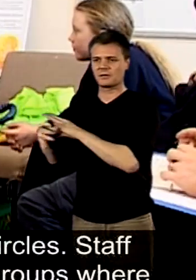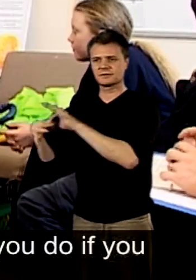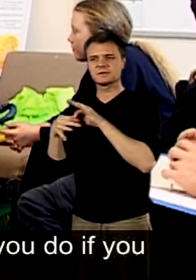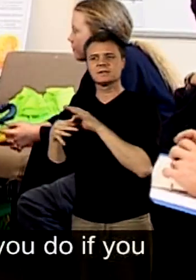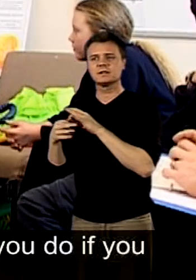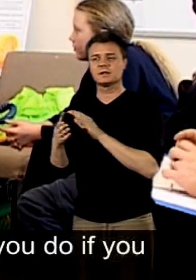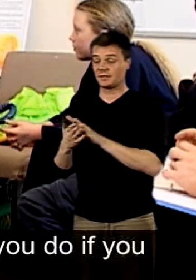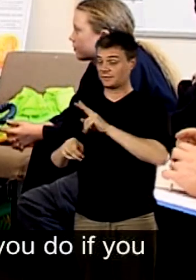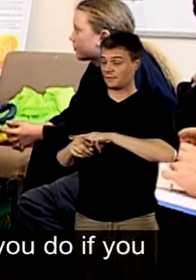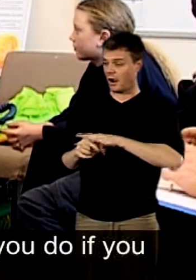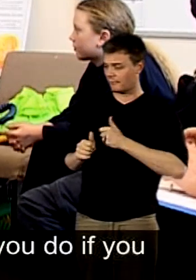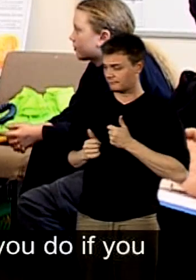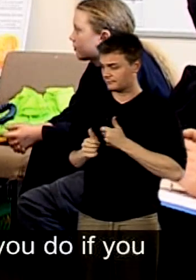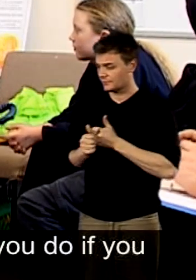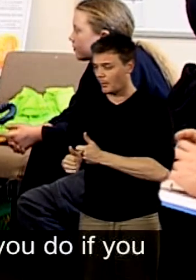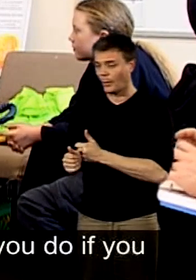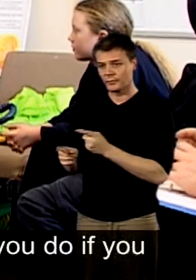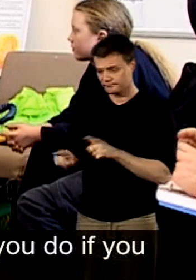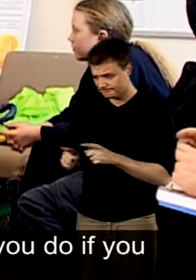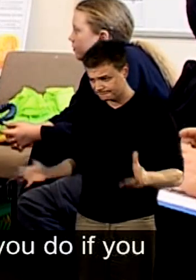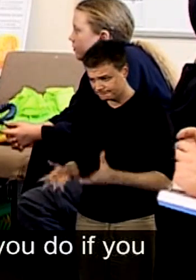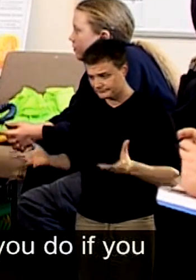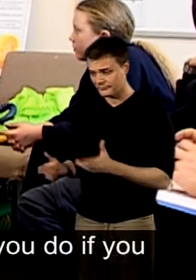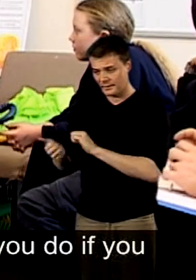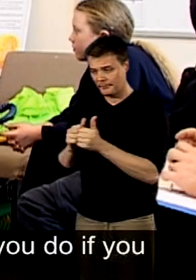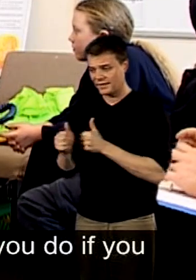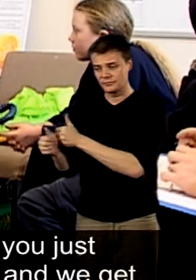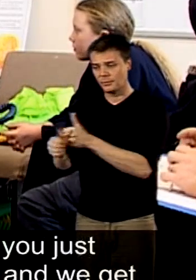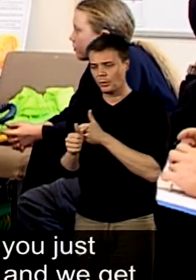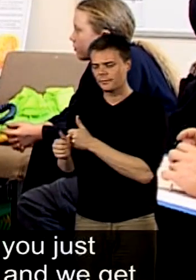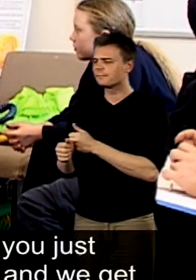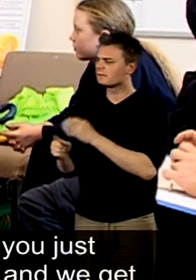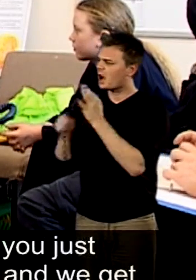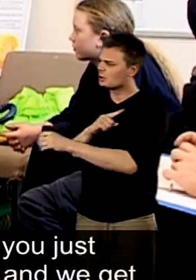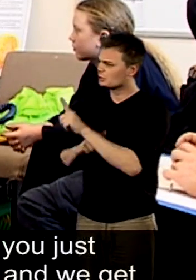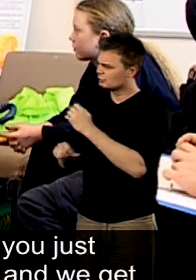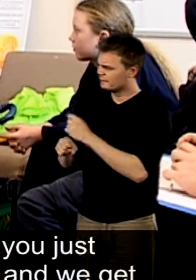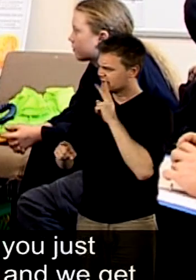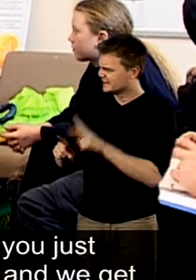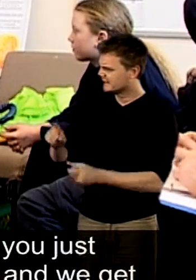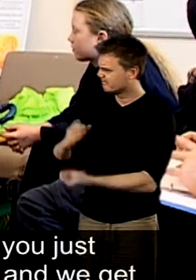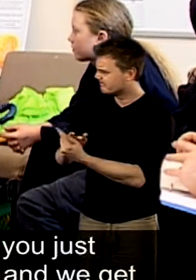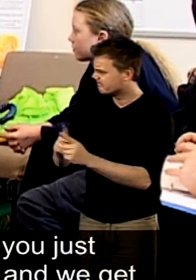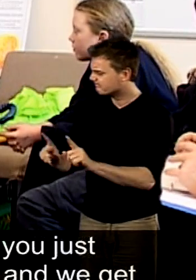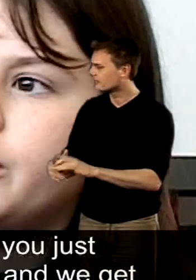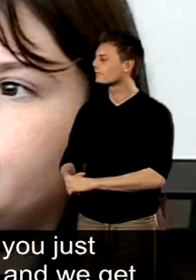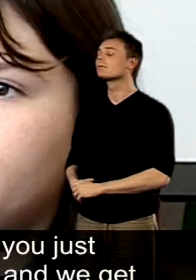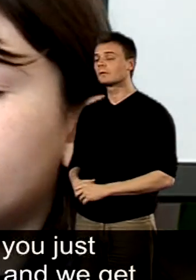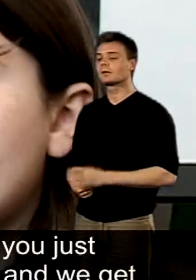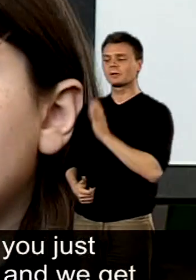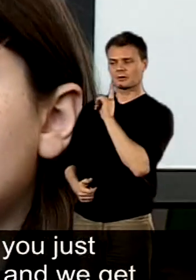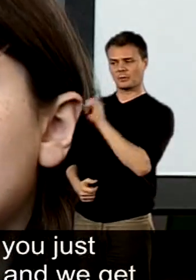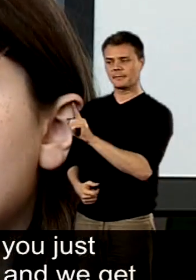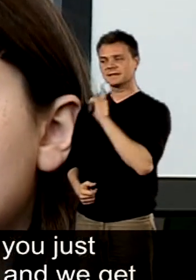groups where peer support is nurtured. What do you do if you see an incident? We go up to them and say, would you